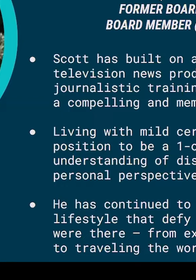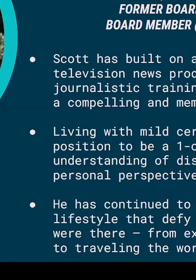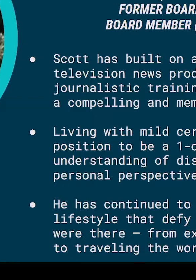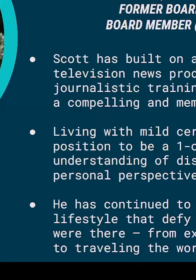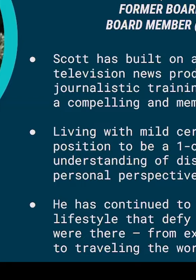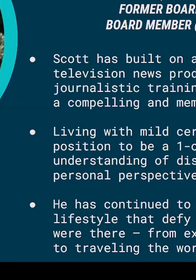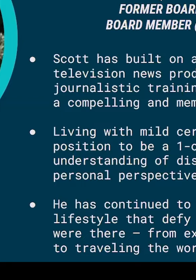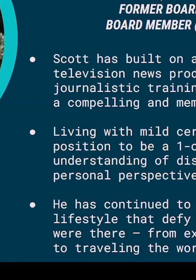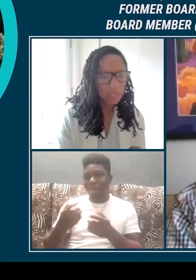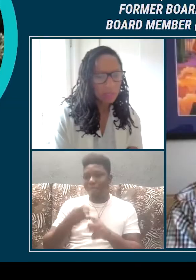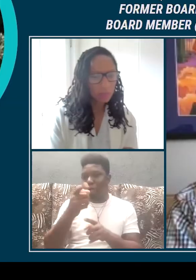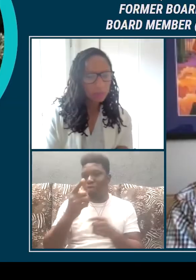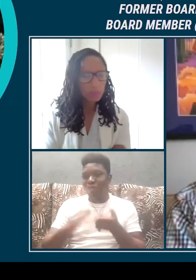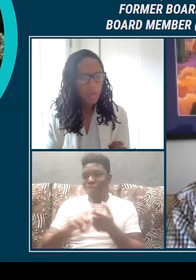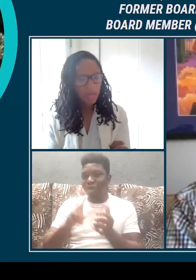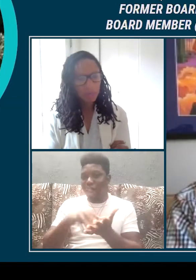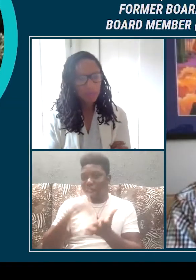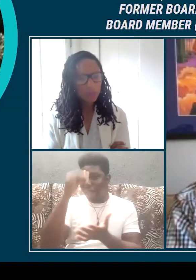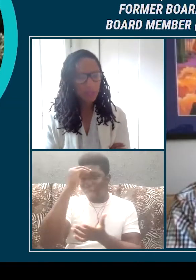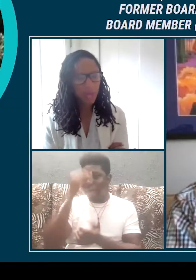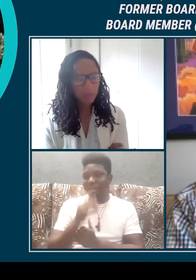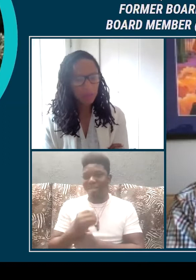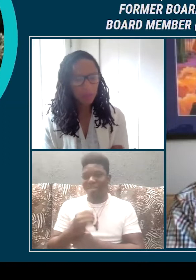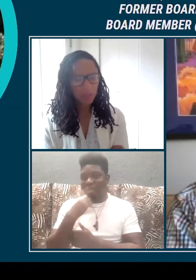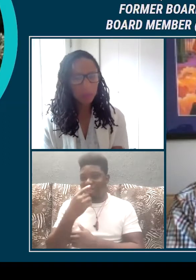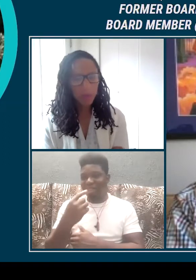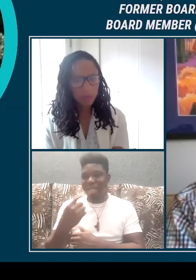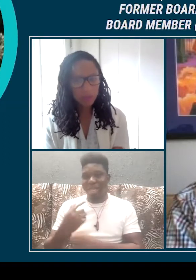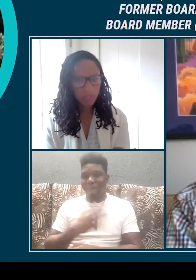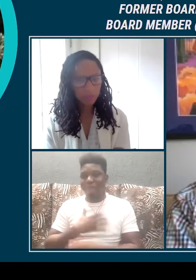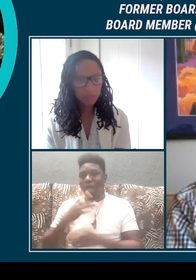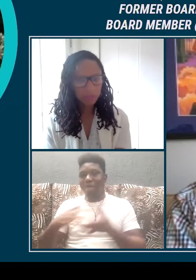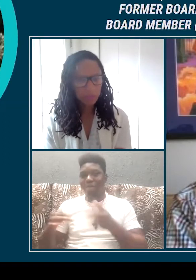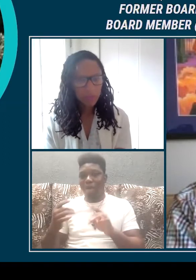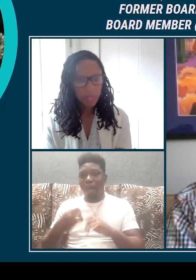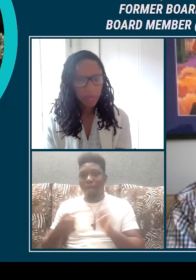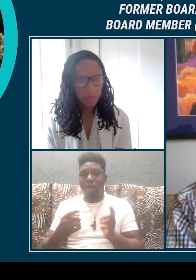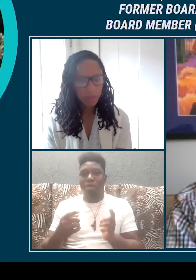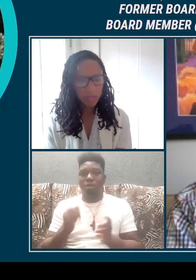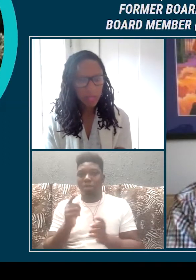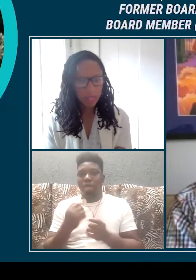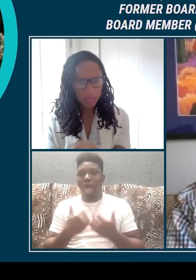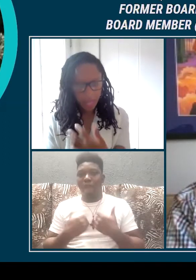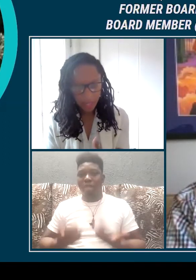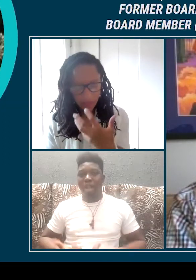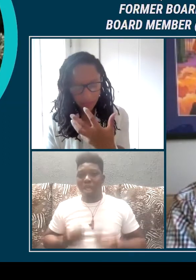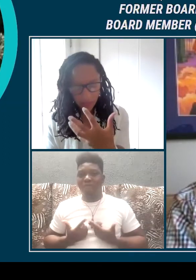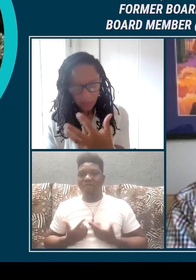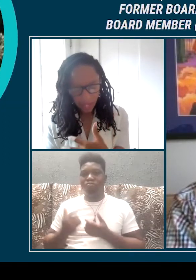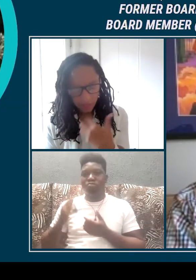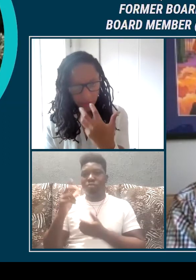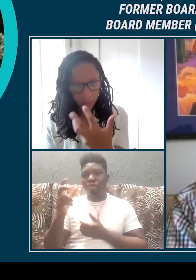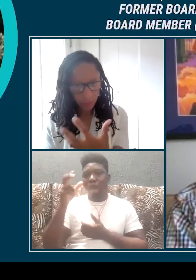stories in a compelling way. But you, Scott, have lived with mild cerebral palsy, and that